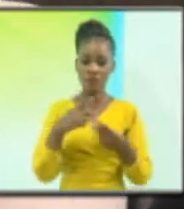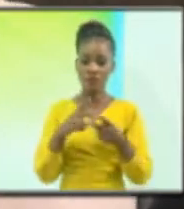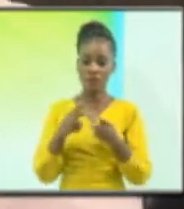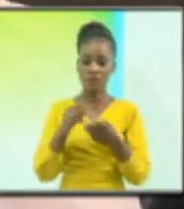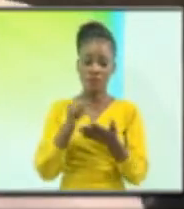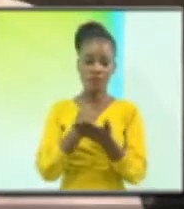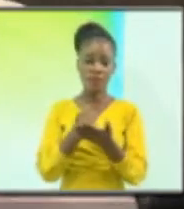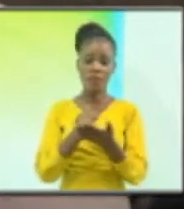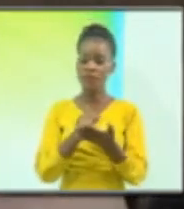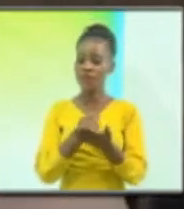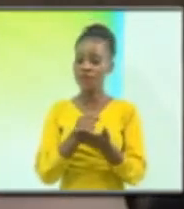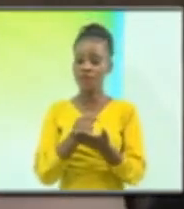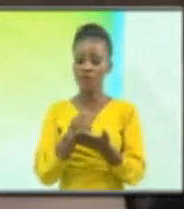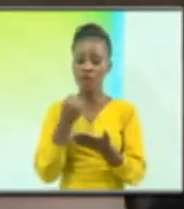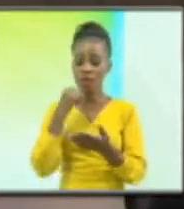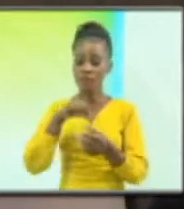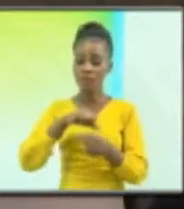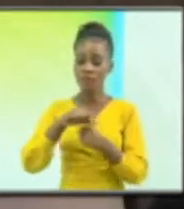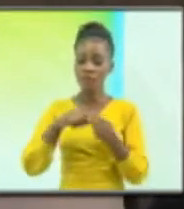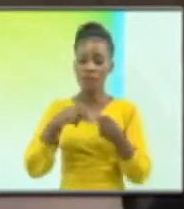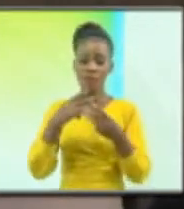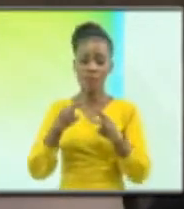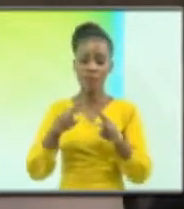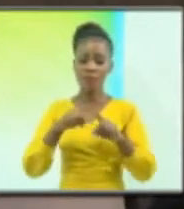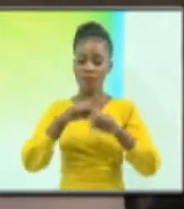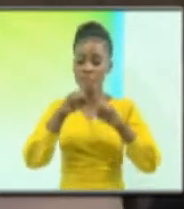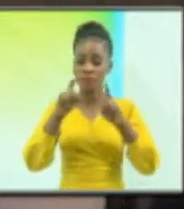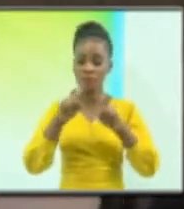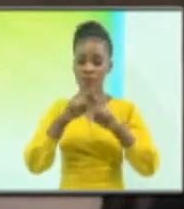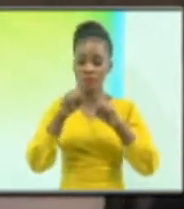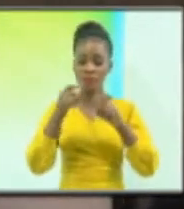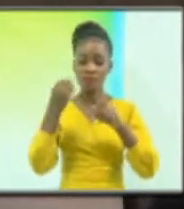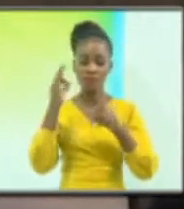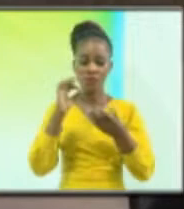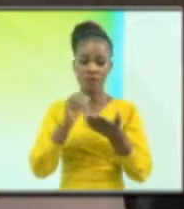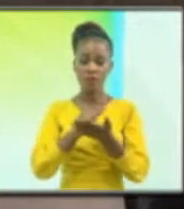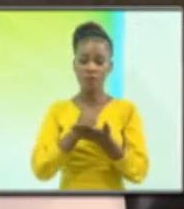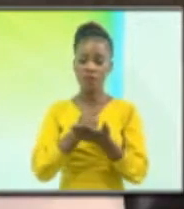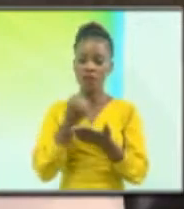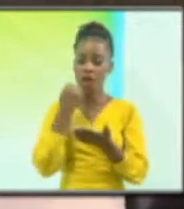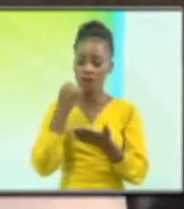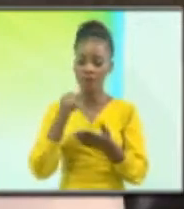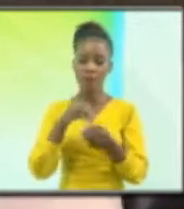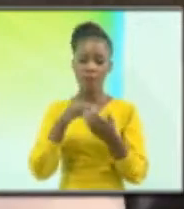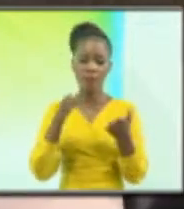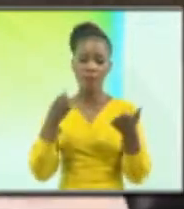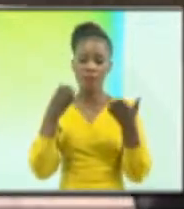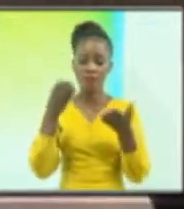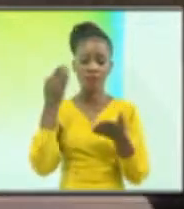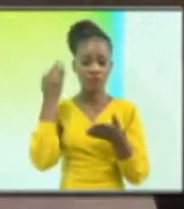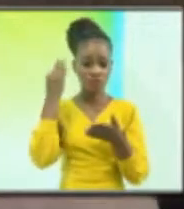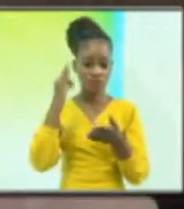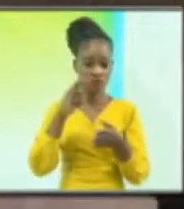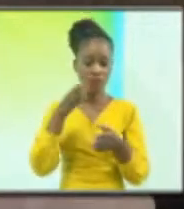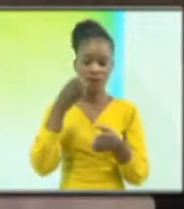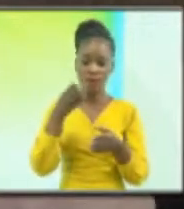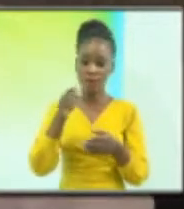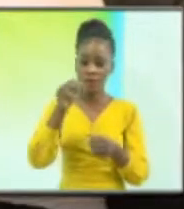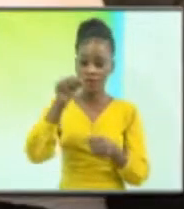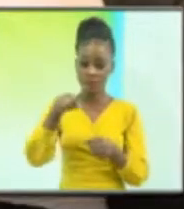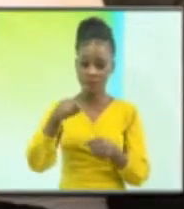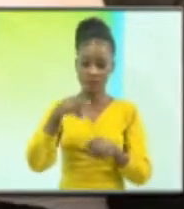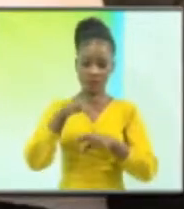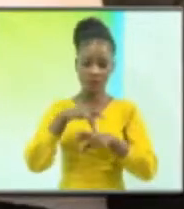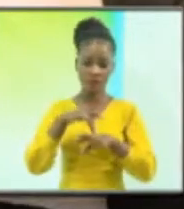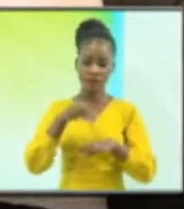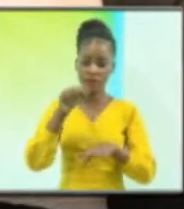Yes. Now, talk to us about the different types of passports that you issue as Ministry of Internal Affairs as of late.